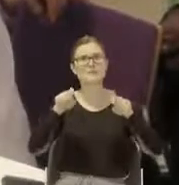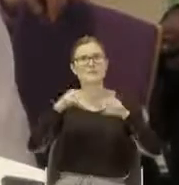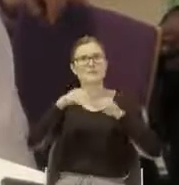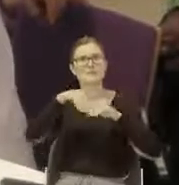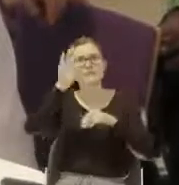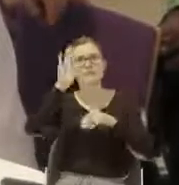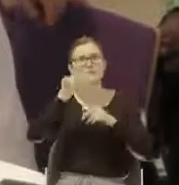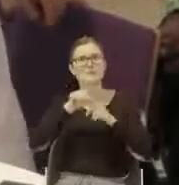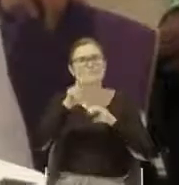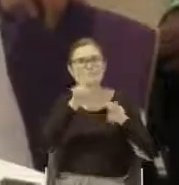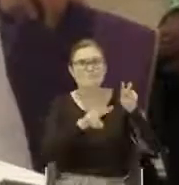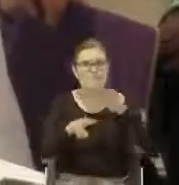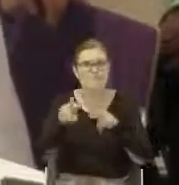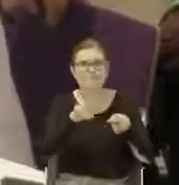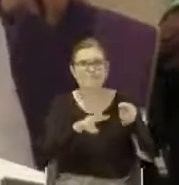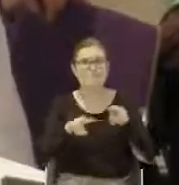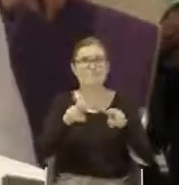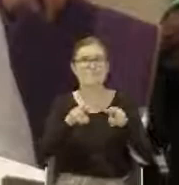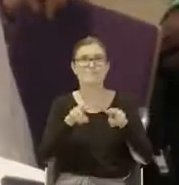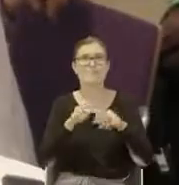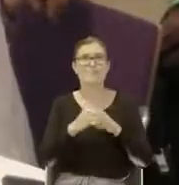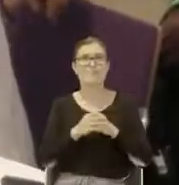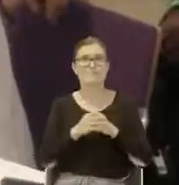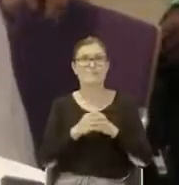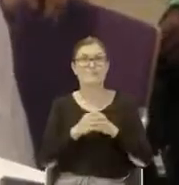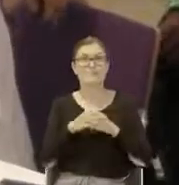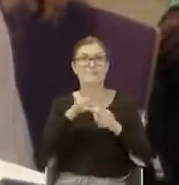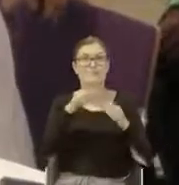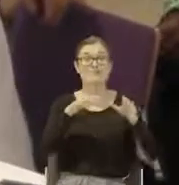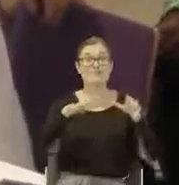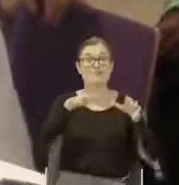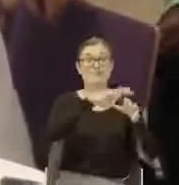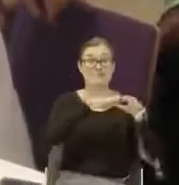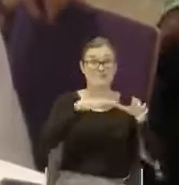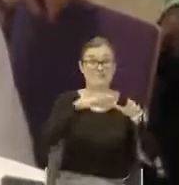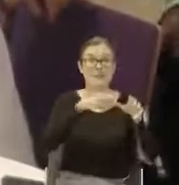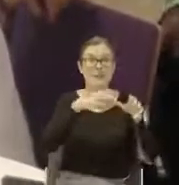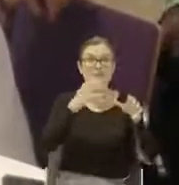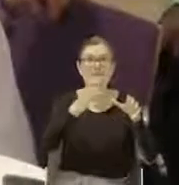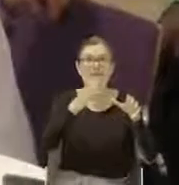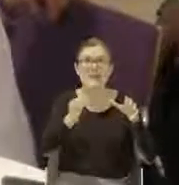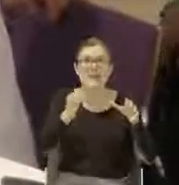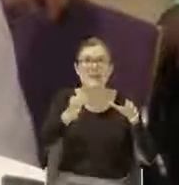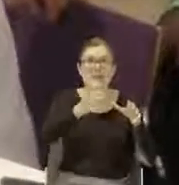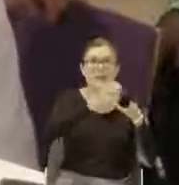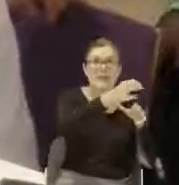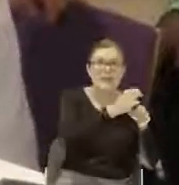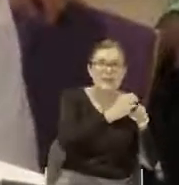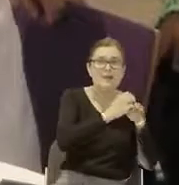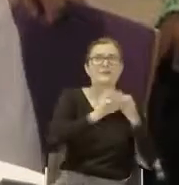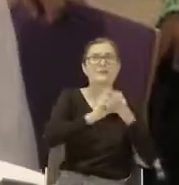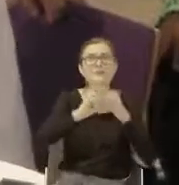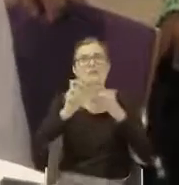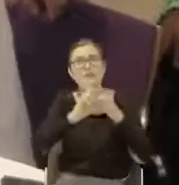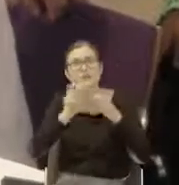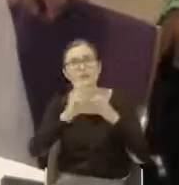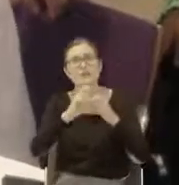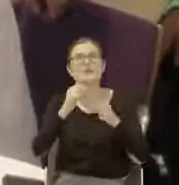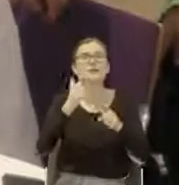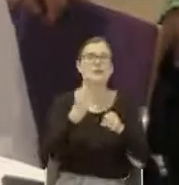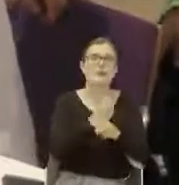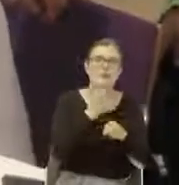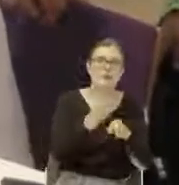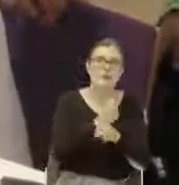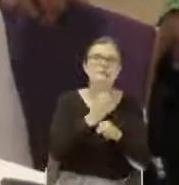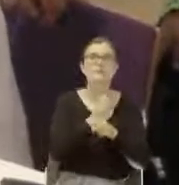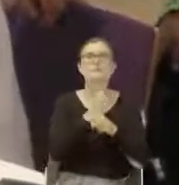represented in advisory bodies for both the PGA and the Secretary General. But more, what is